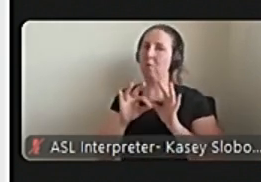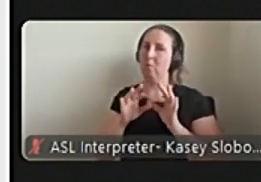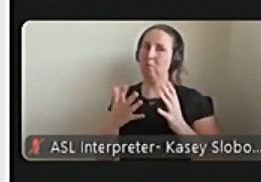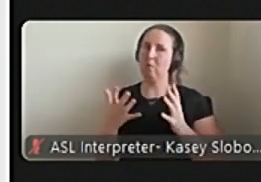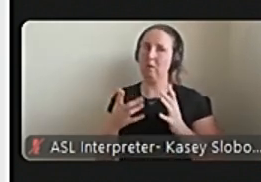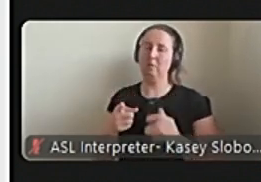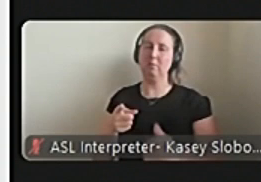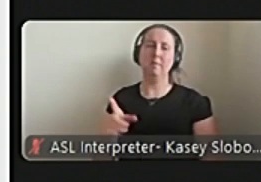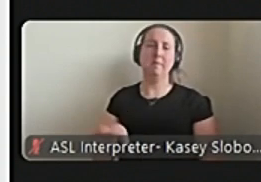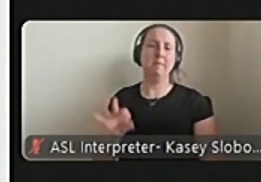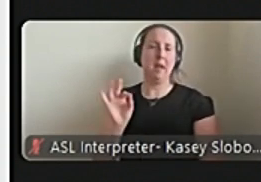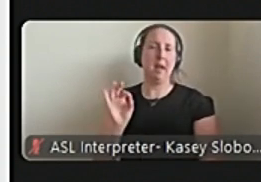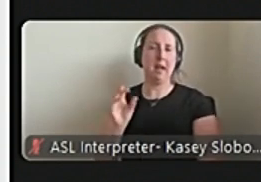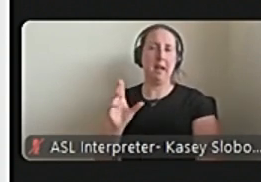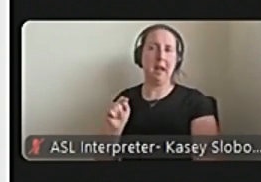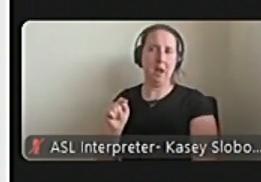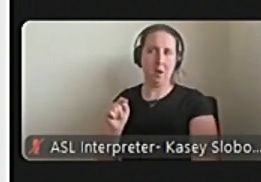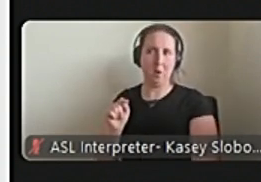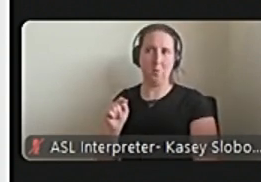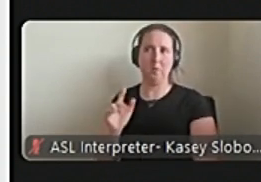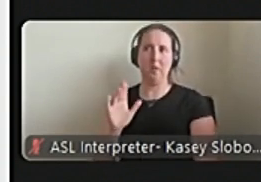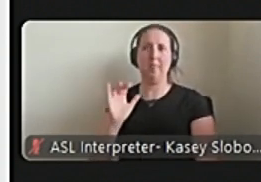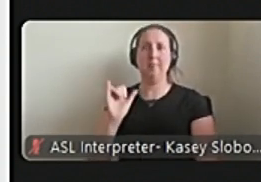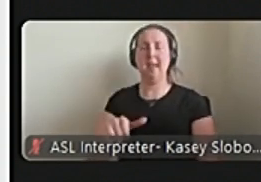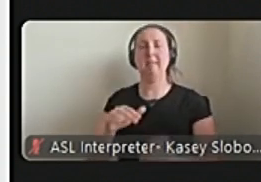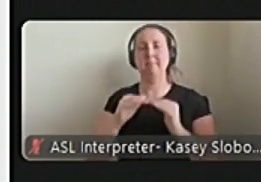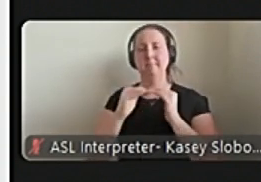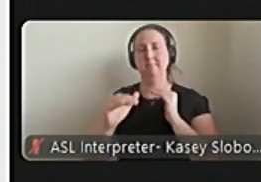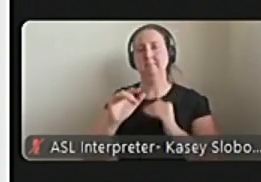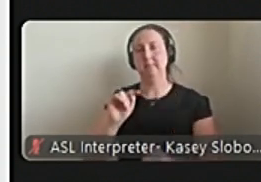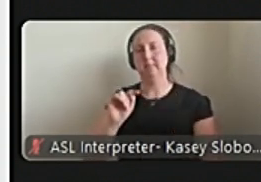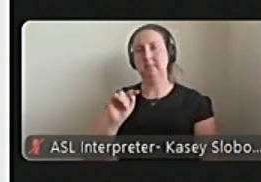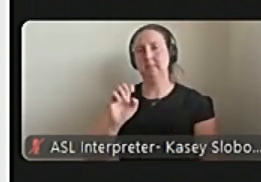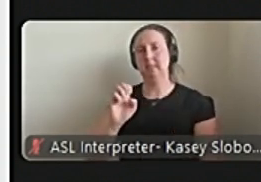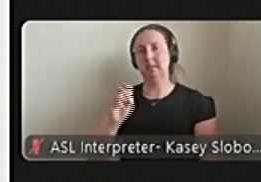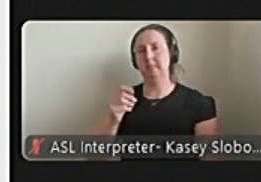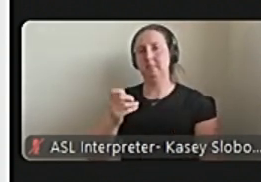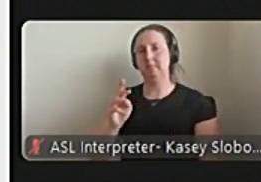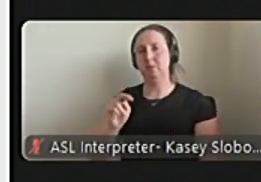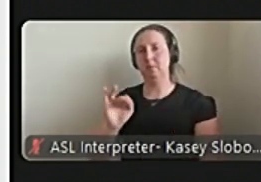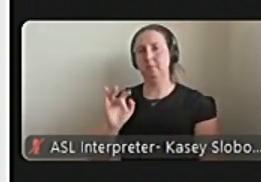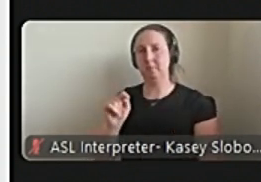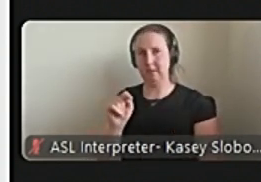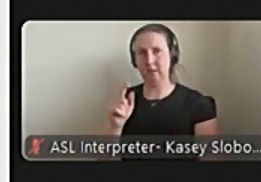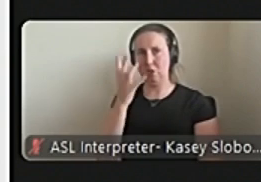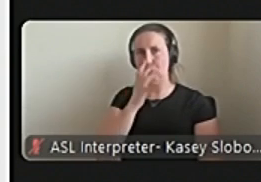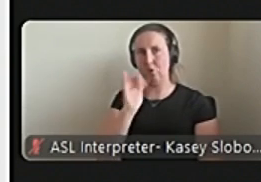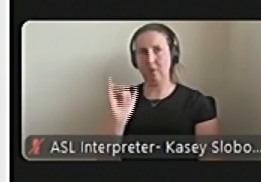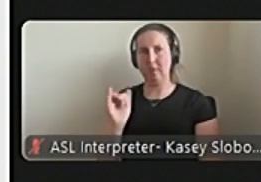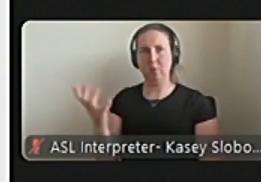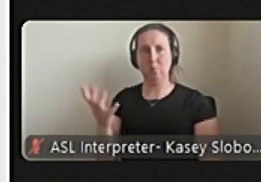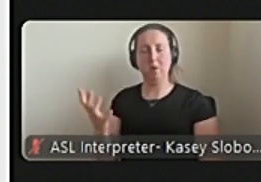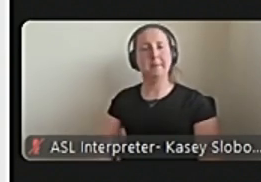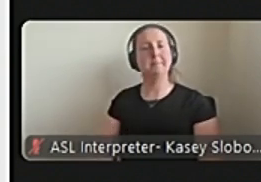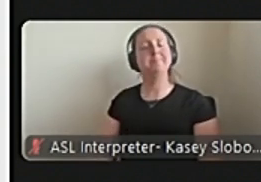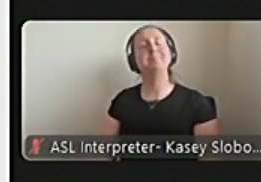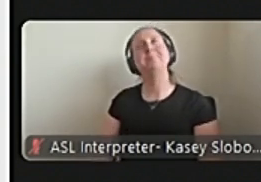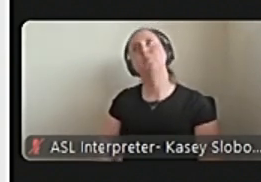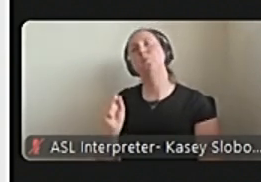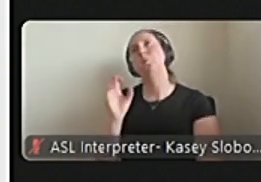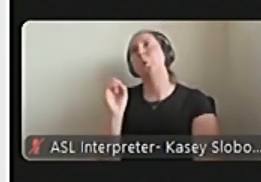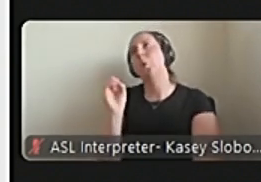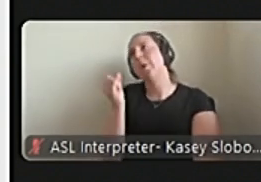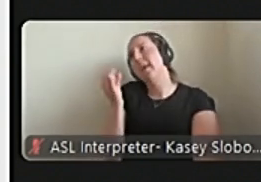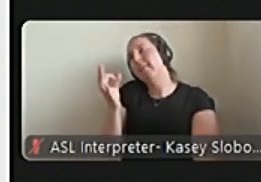find out what that temperament looked like. Because that will then predict. So somebody who's